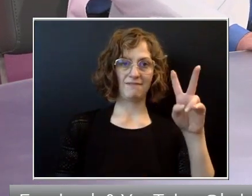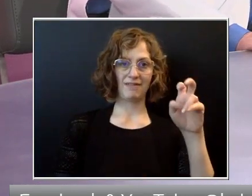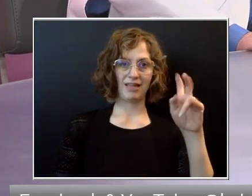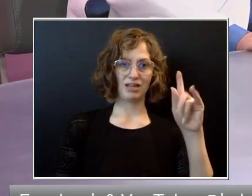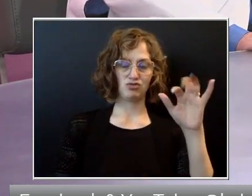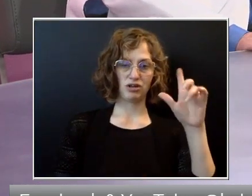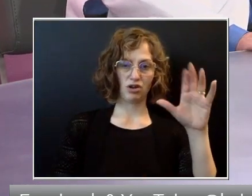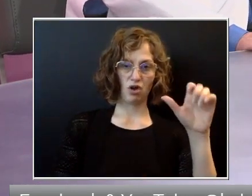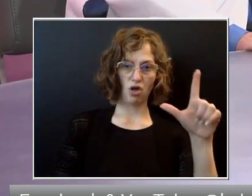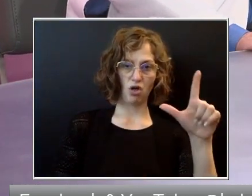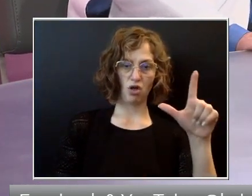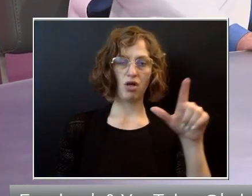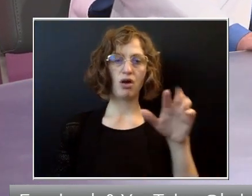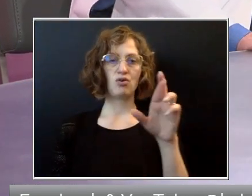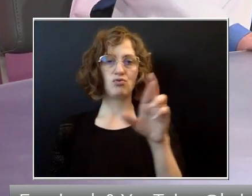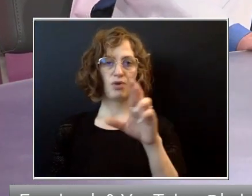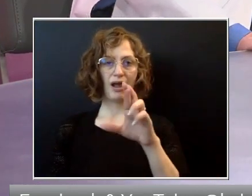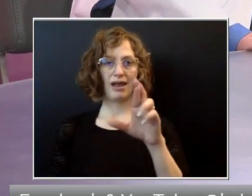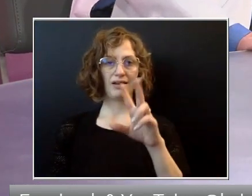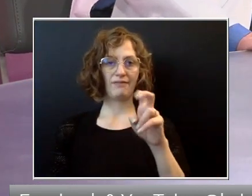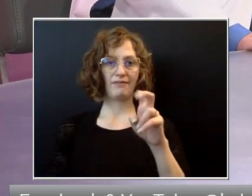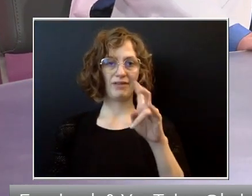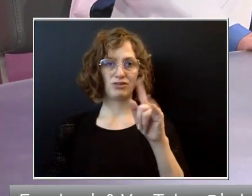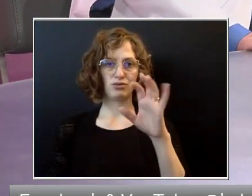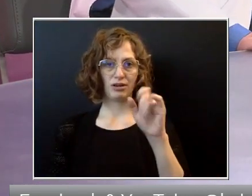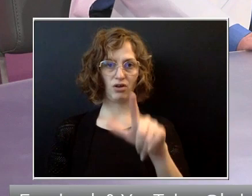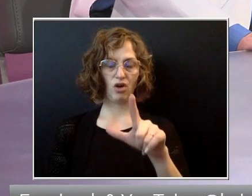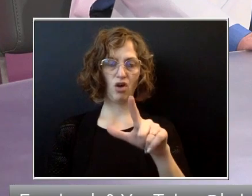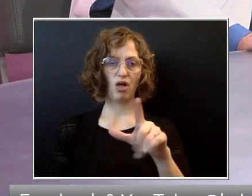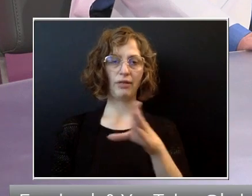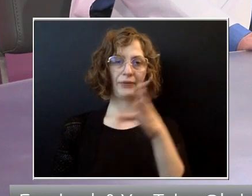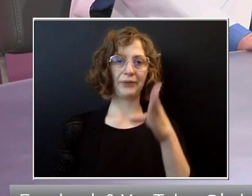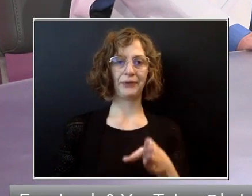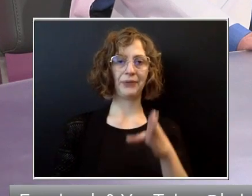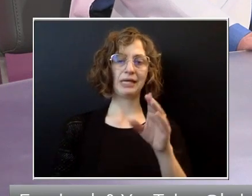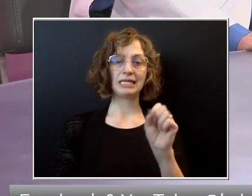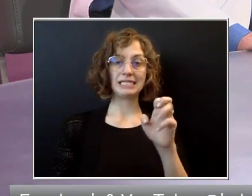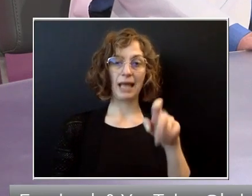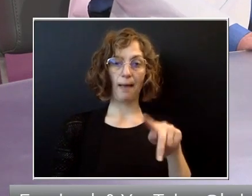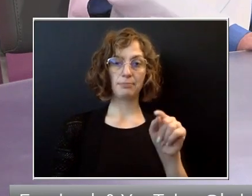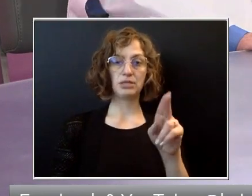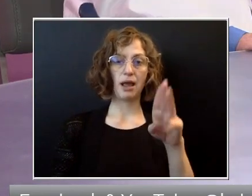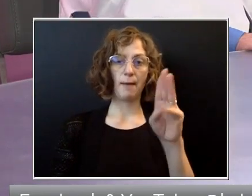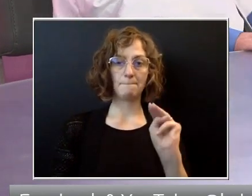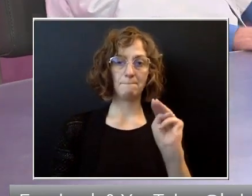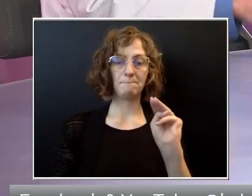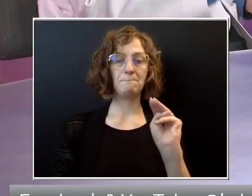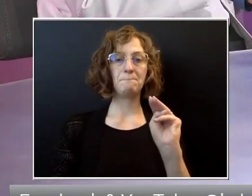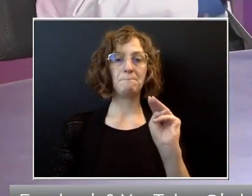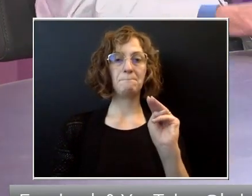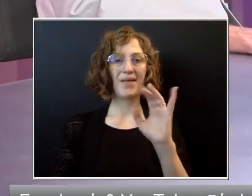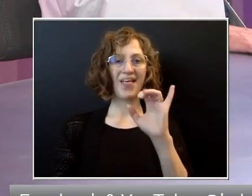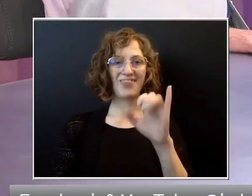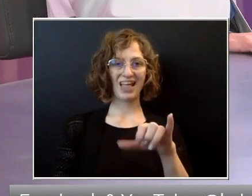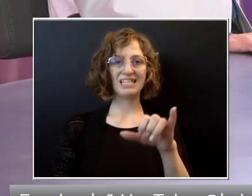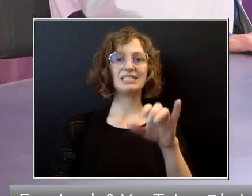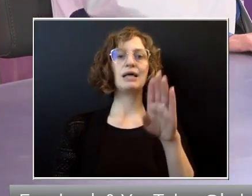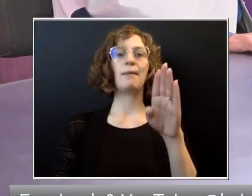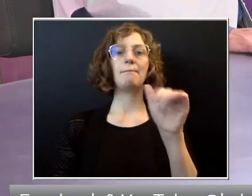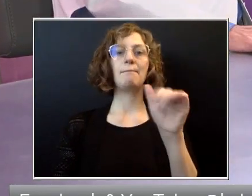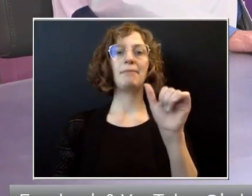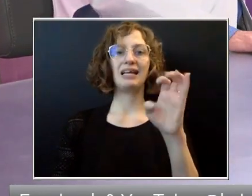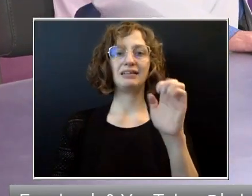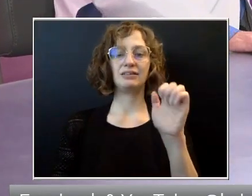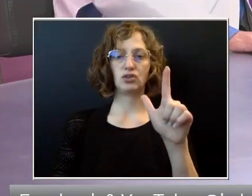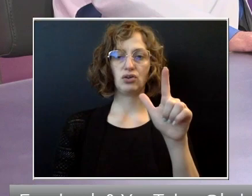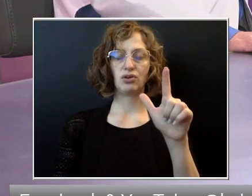the interventricular septum. And if you look at this area here, that's the basal septum. It's thin,